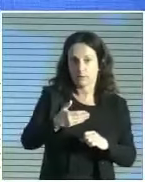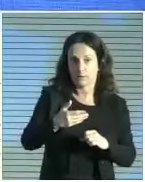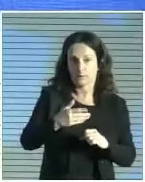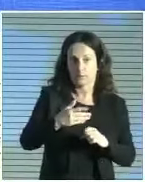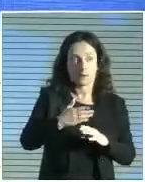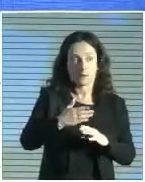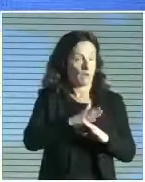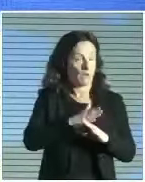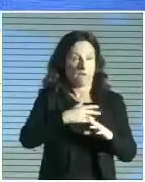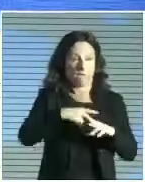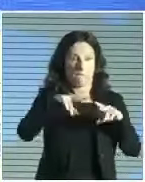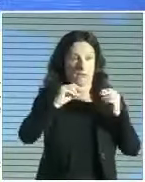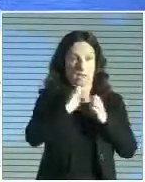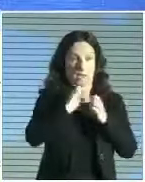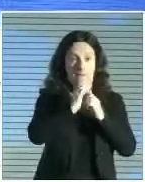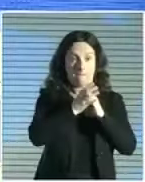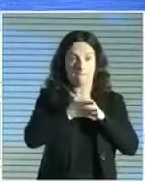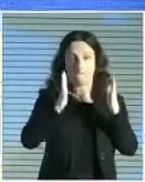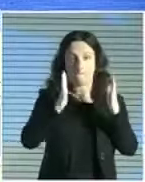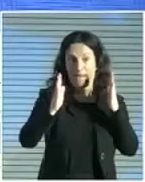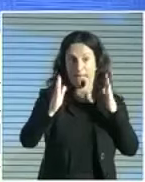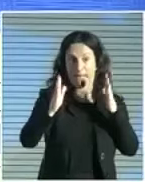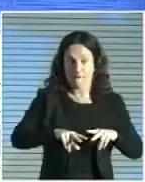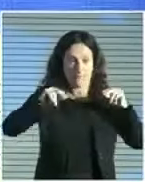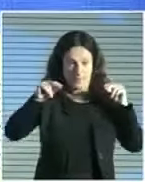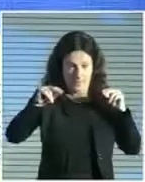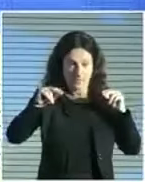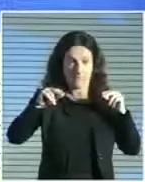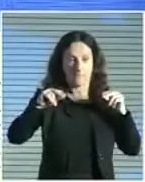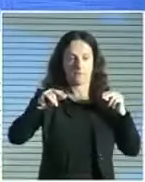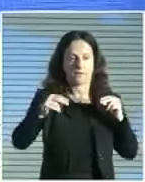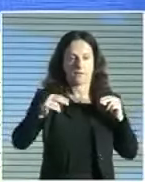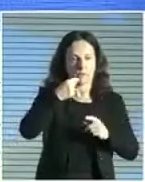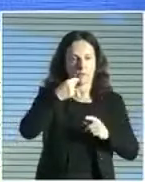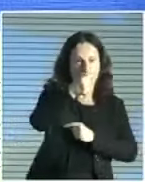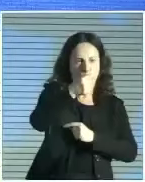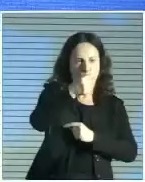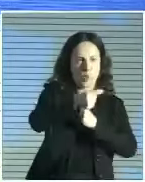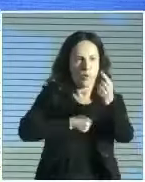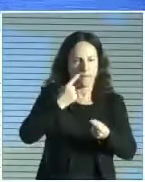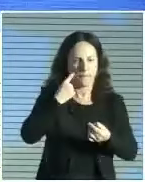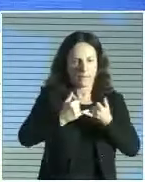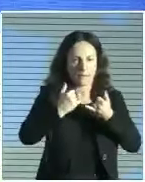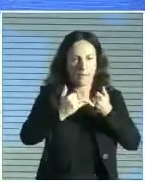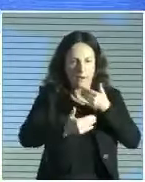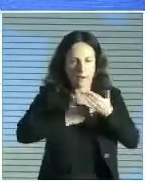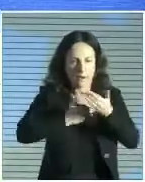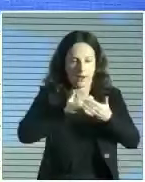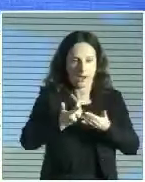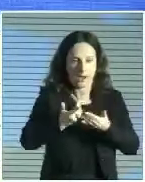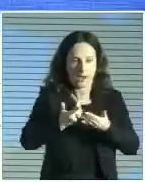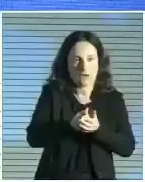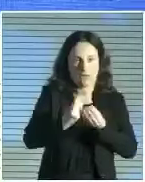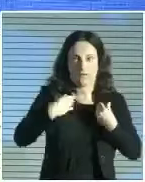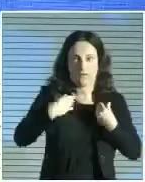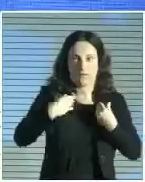just slowing down gave us the opportunity to reflect and to introspective look on how